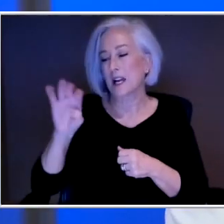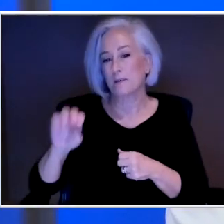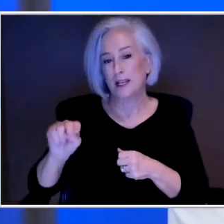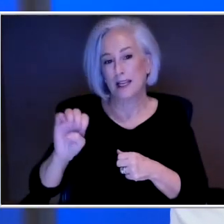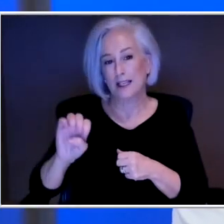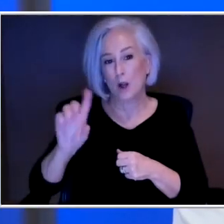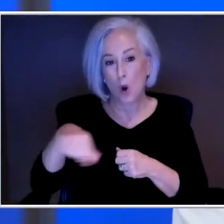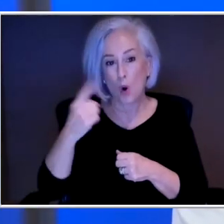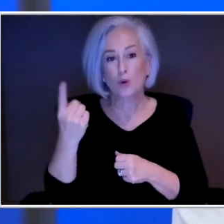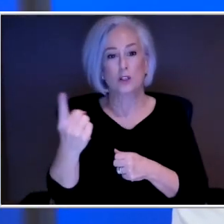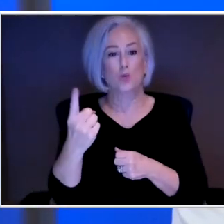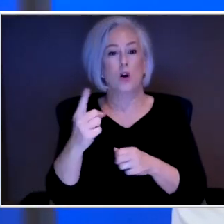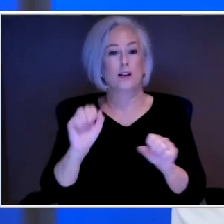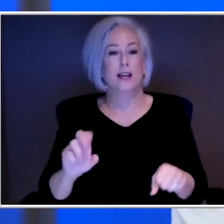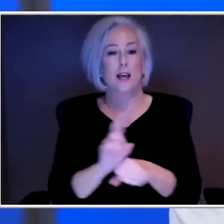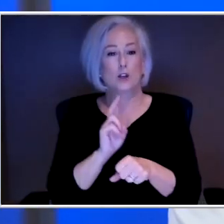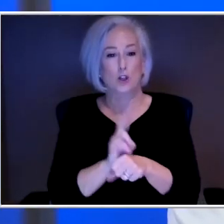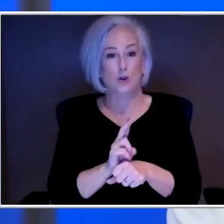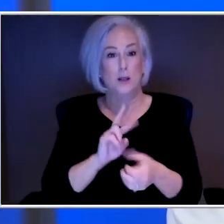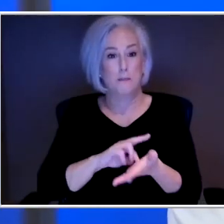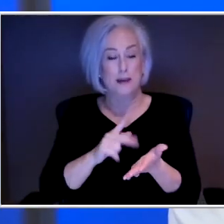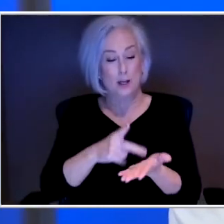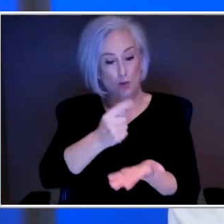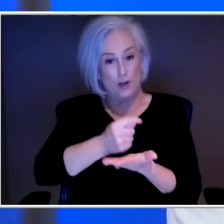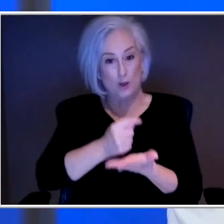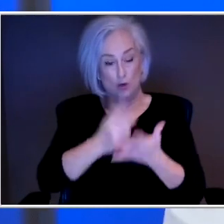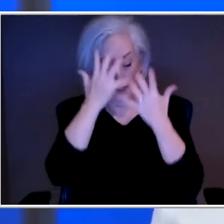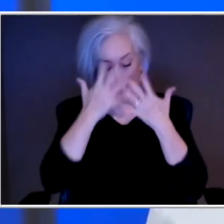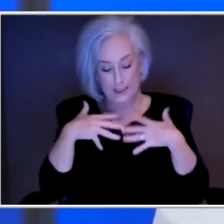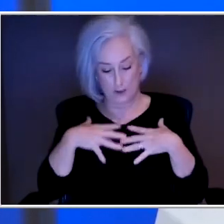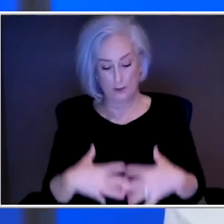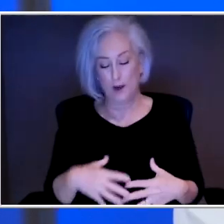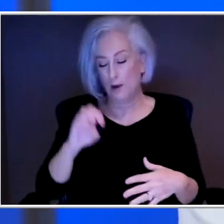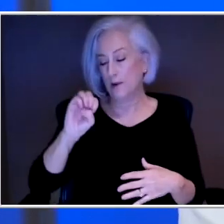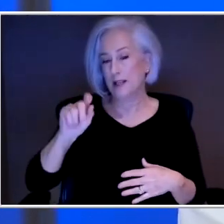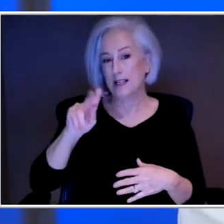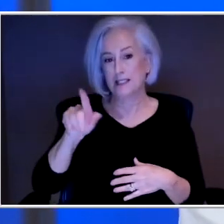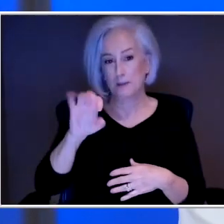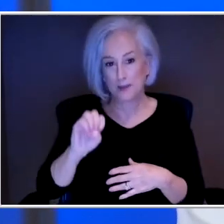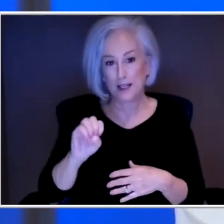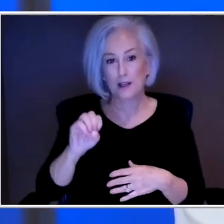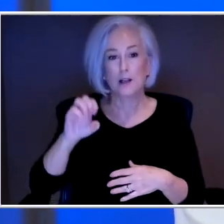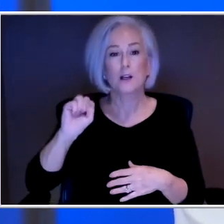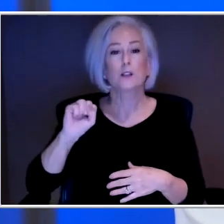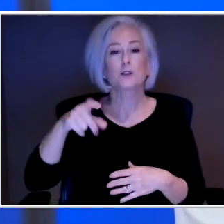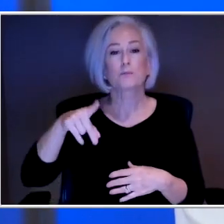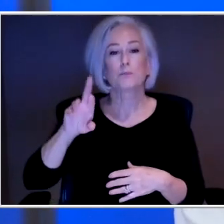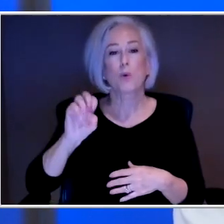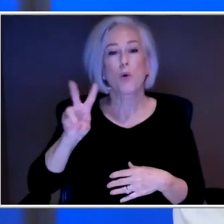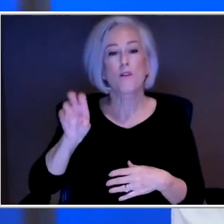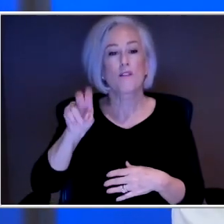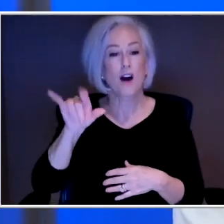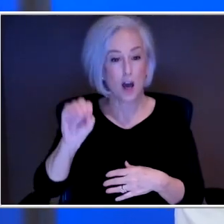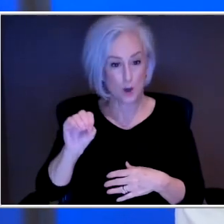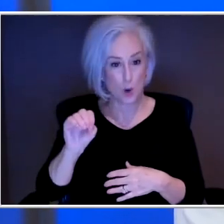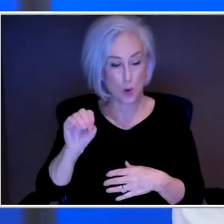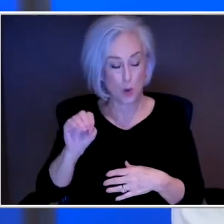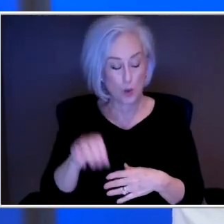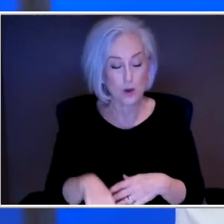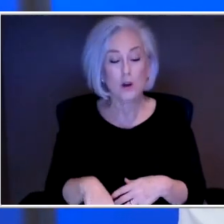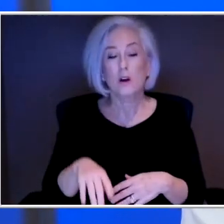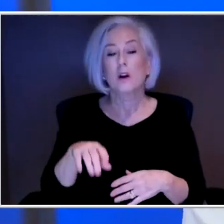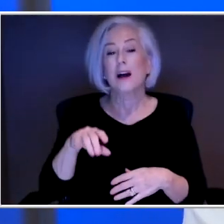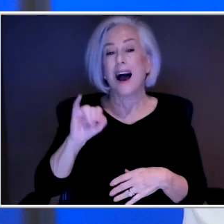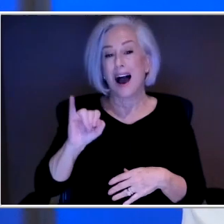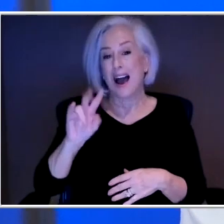treat treatment-resistant depression with esketamine, or Spravato is kind of the brand name for it. For IV ketamine, we use that